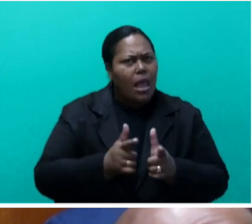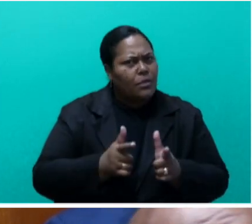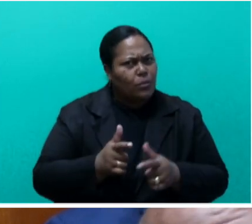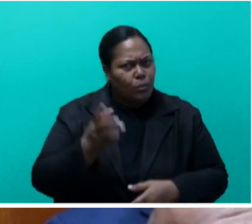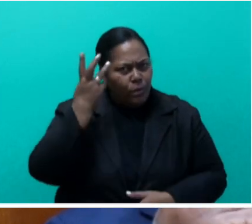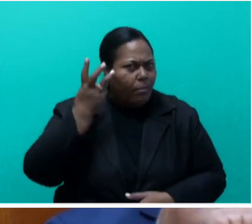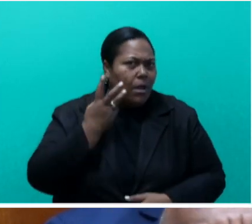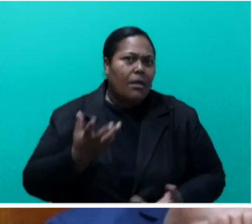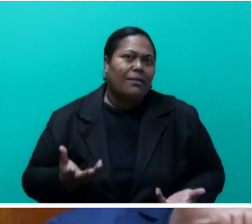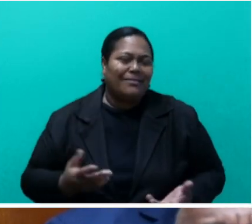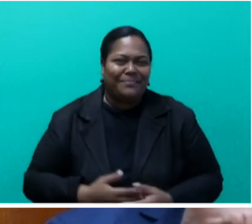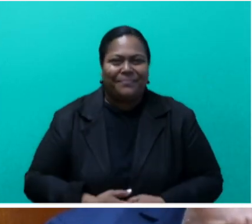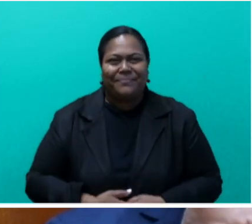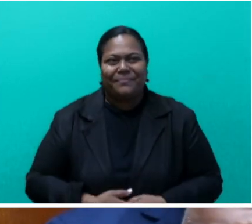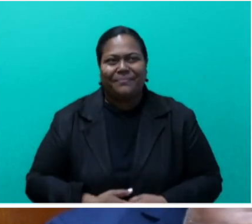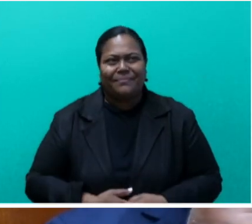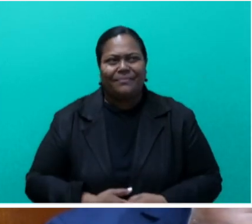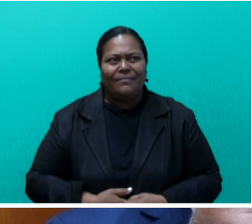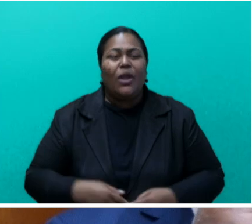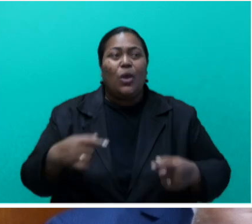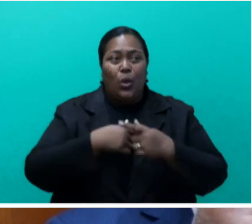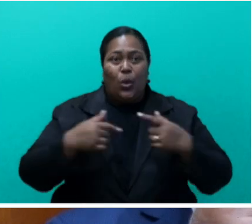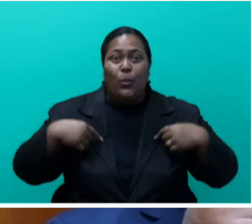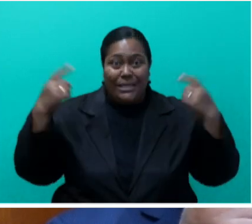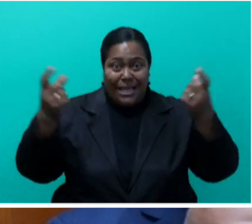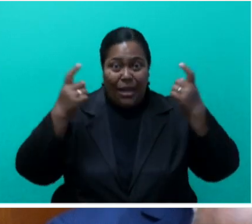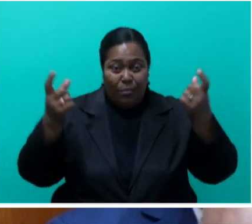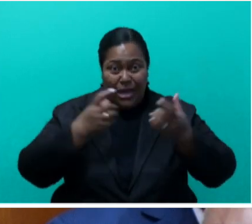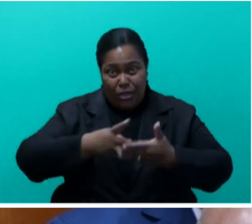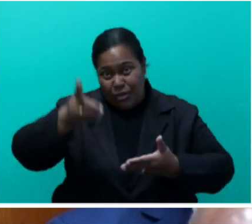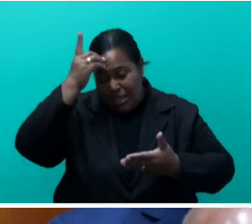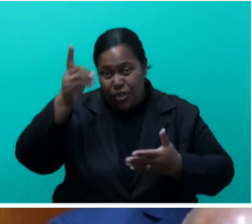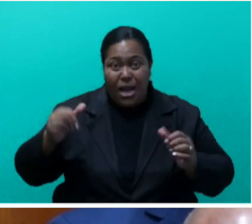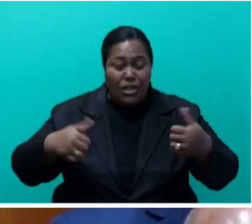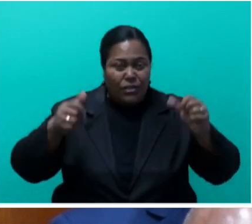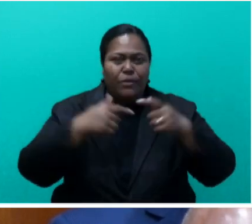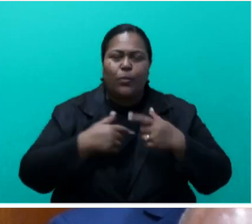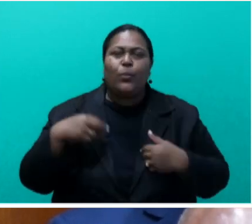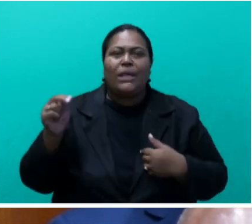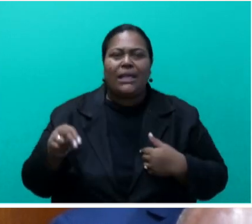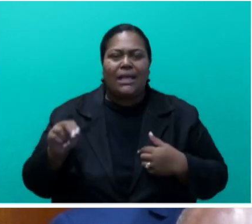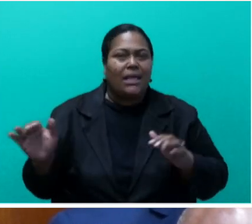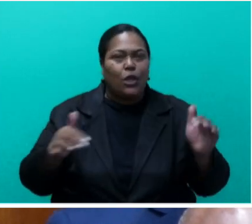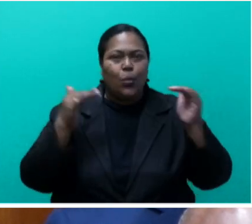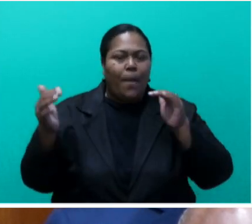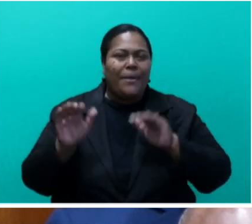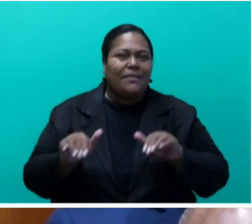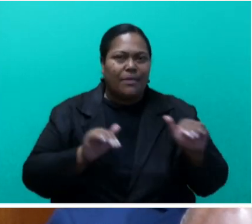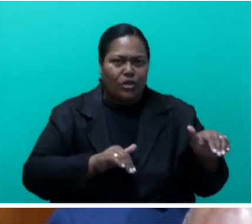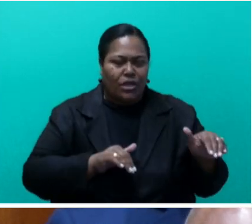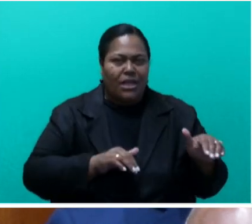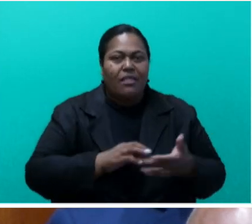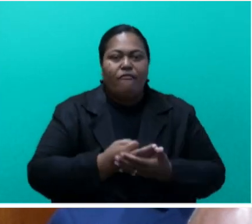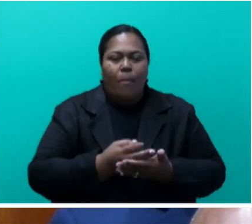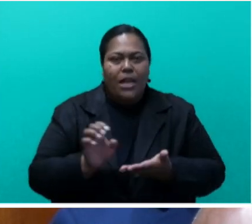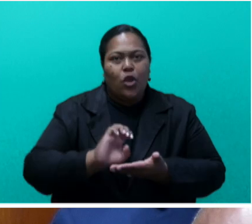Though we celebrate this educational achievement, we need equal participation in the formal economy,